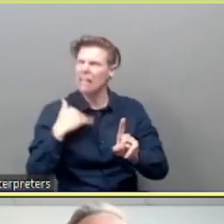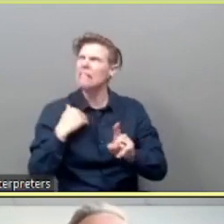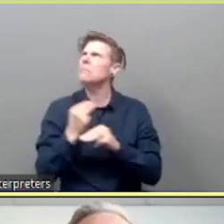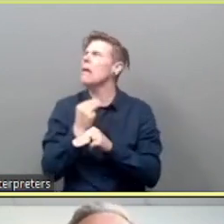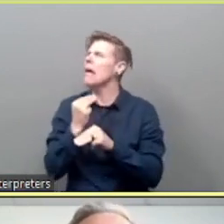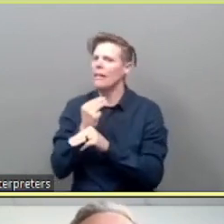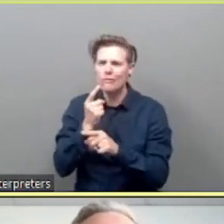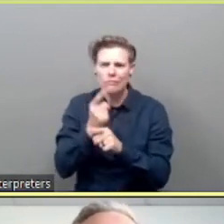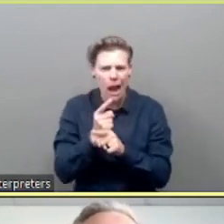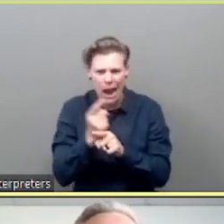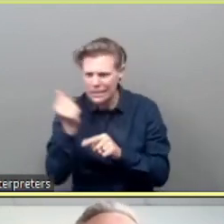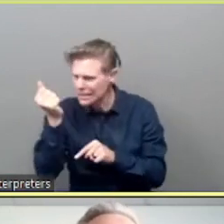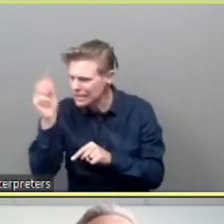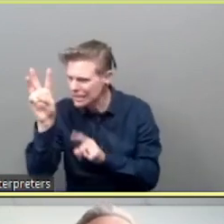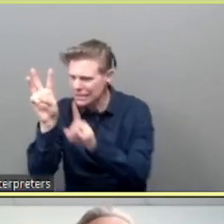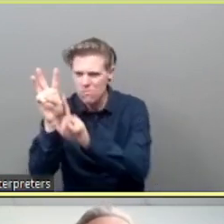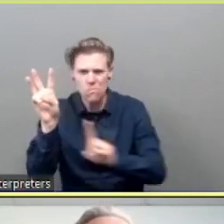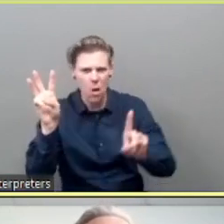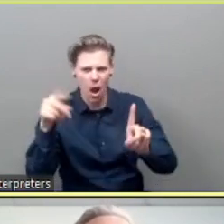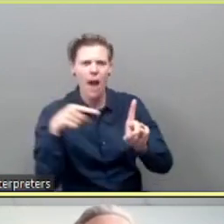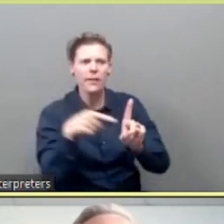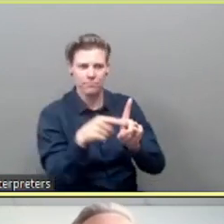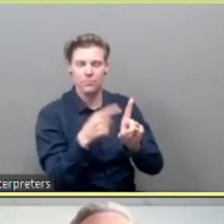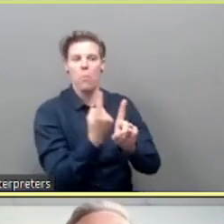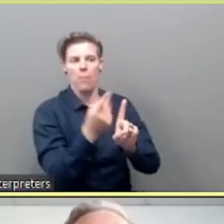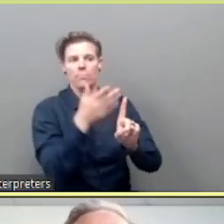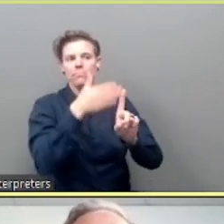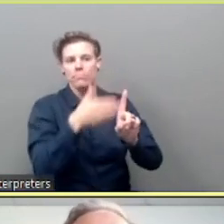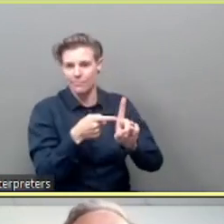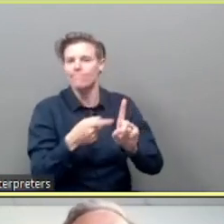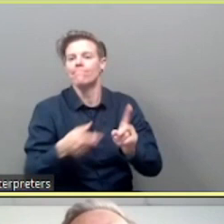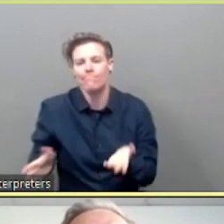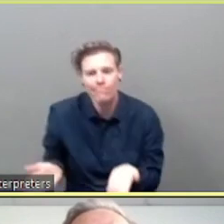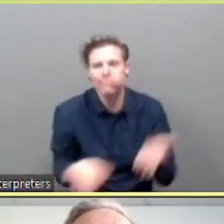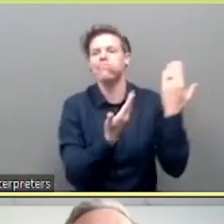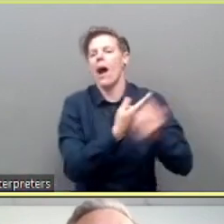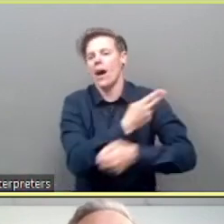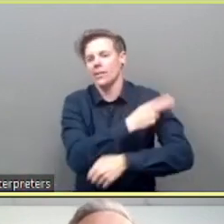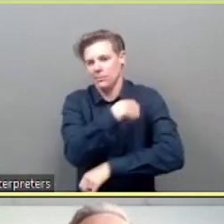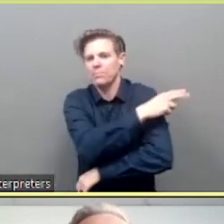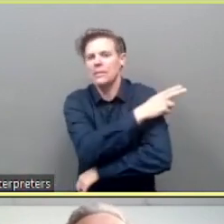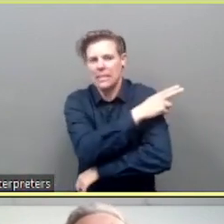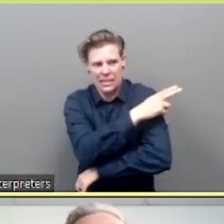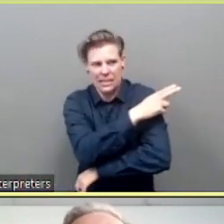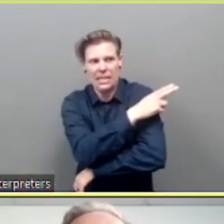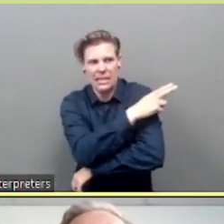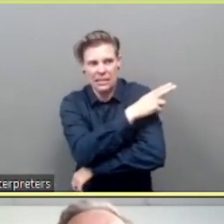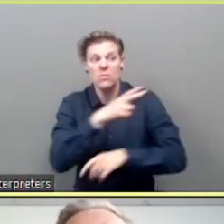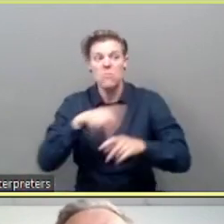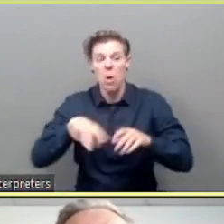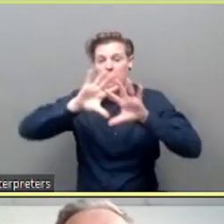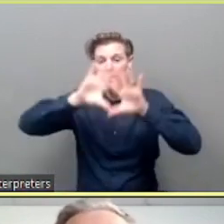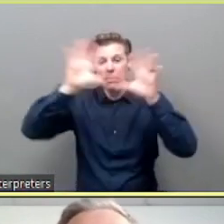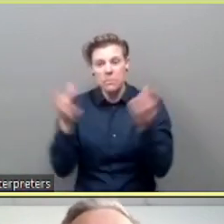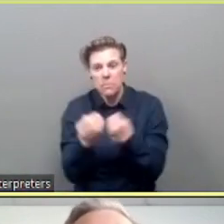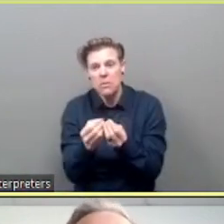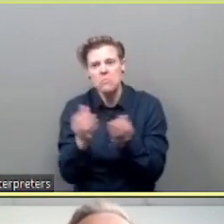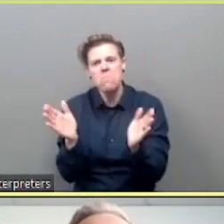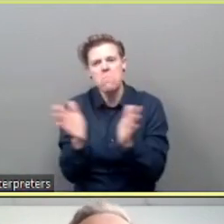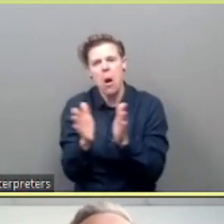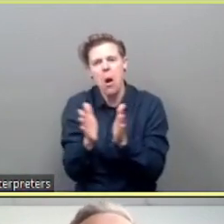are hospitalized that get COVID. And unfortunately, a small percent, 1.8% of people who get